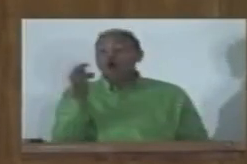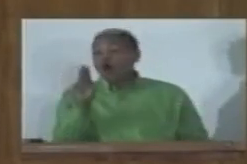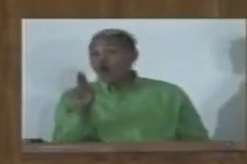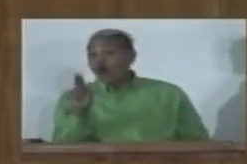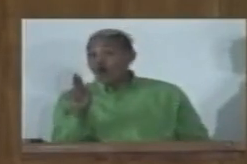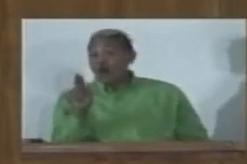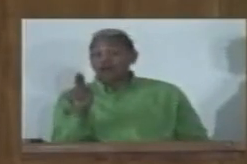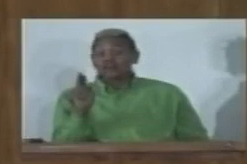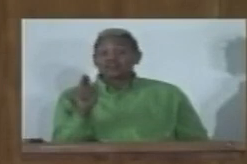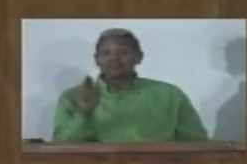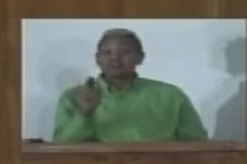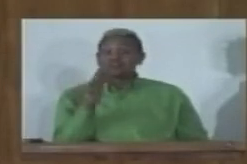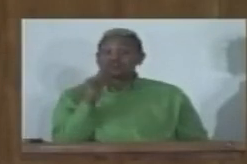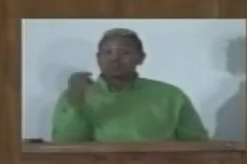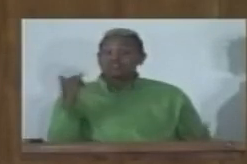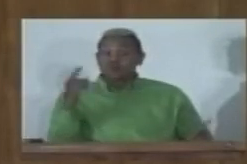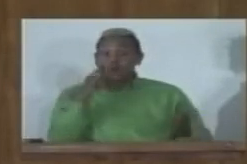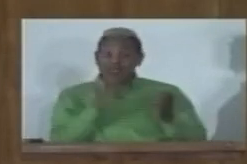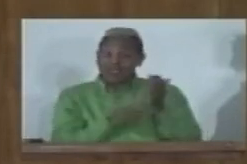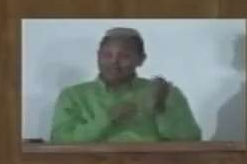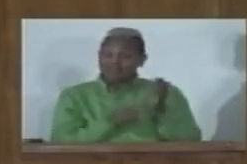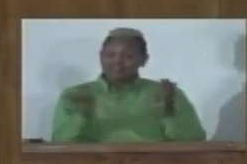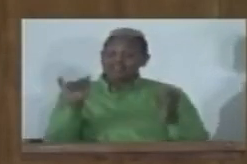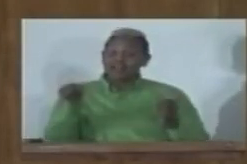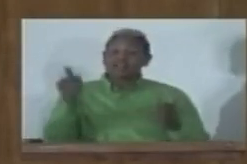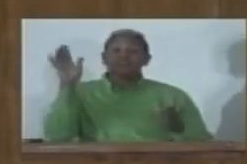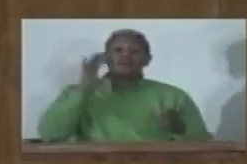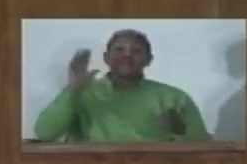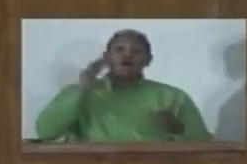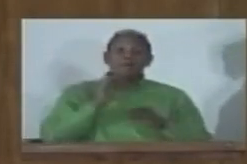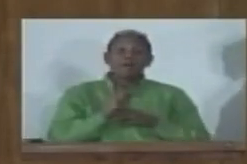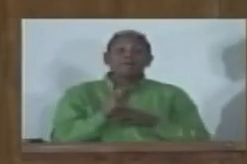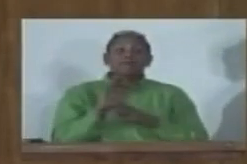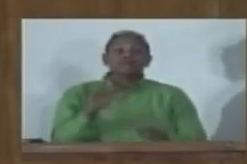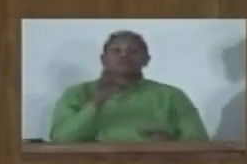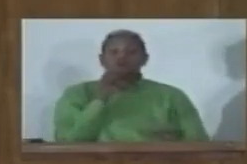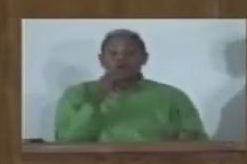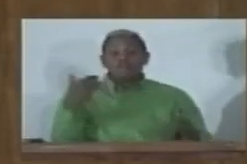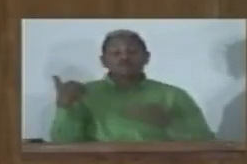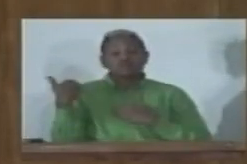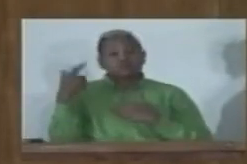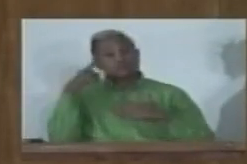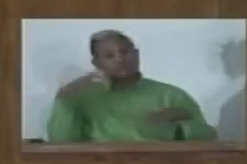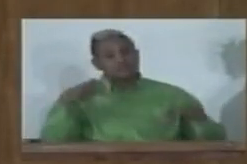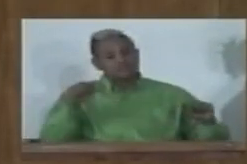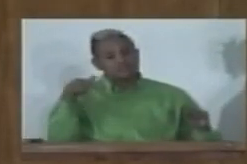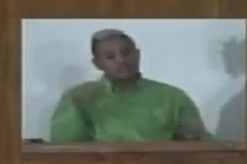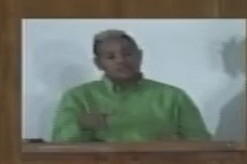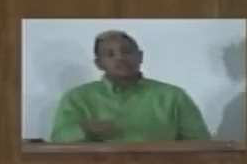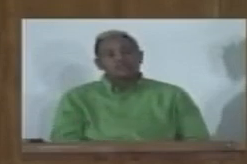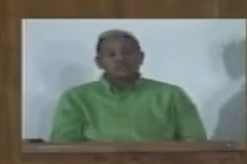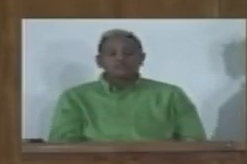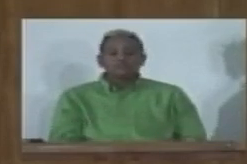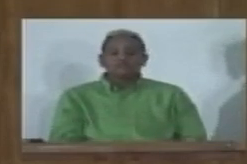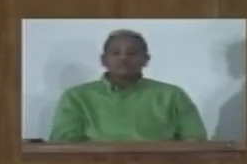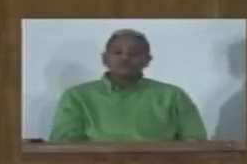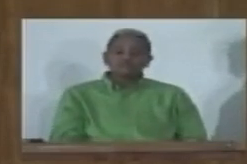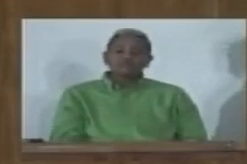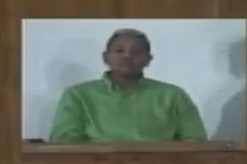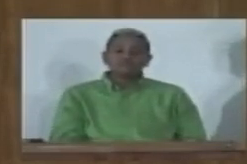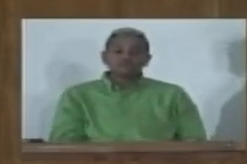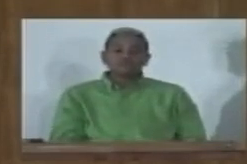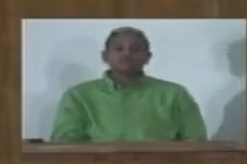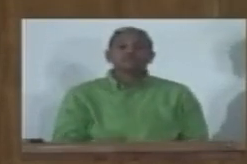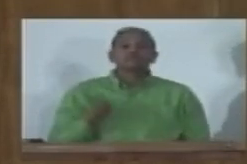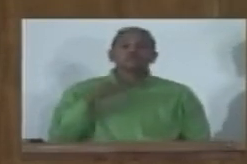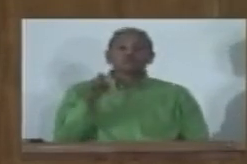is it under investigation like that of the former minister that had responsibility for it, Mr. President? We must